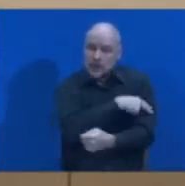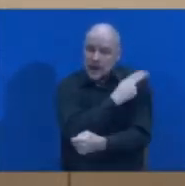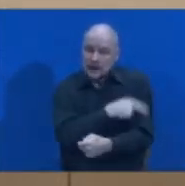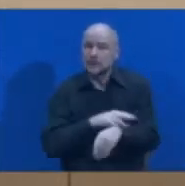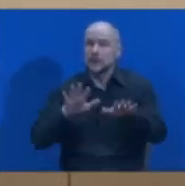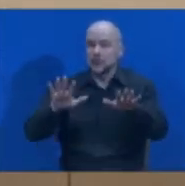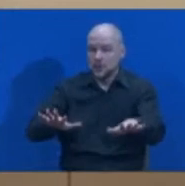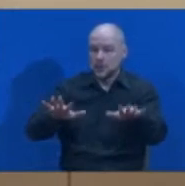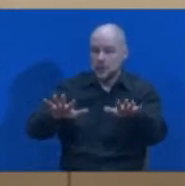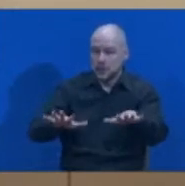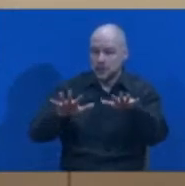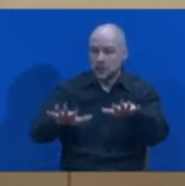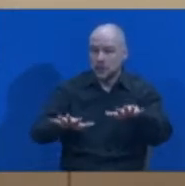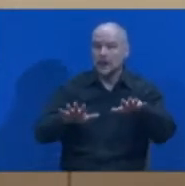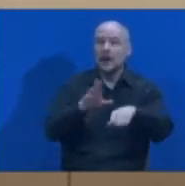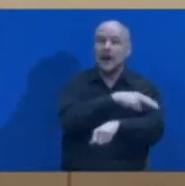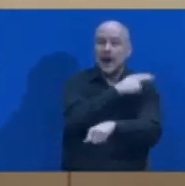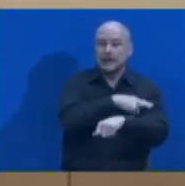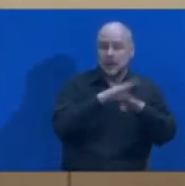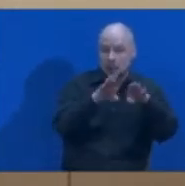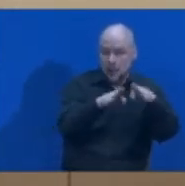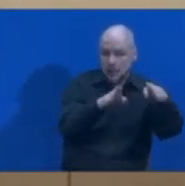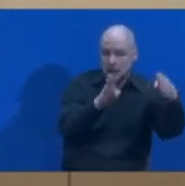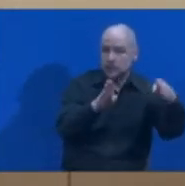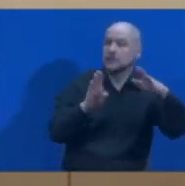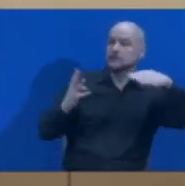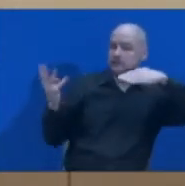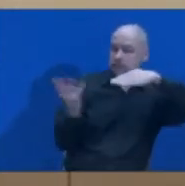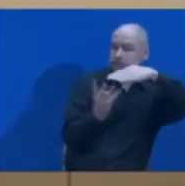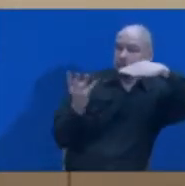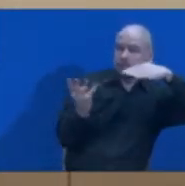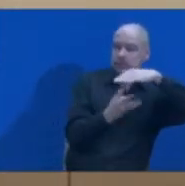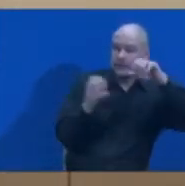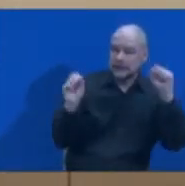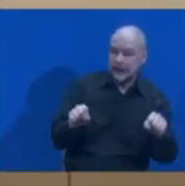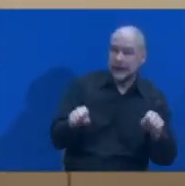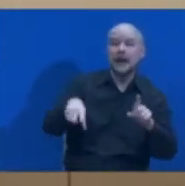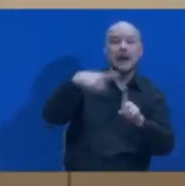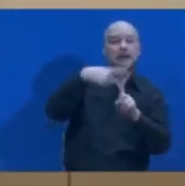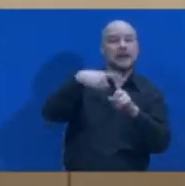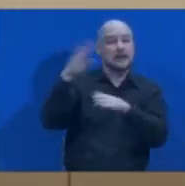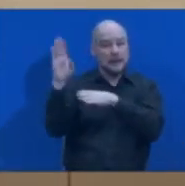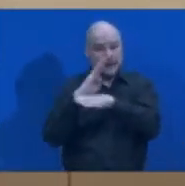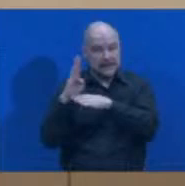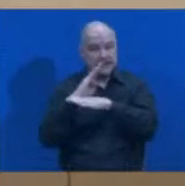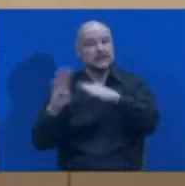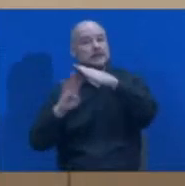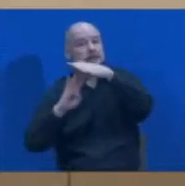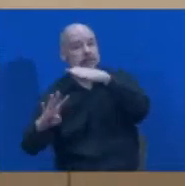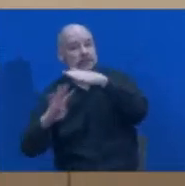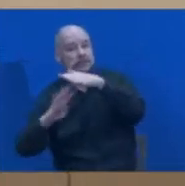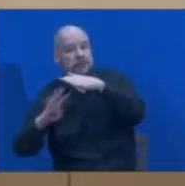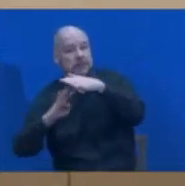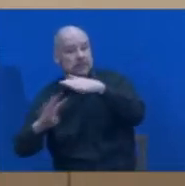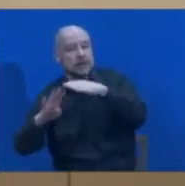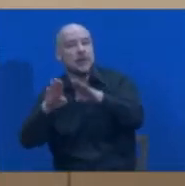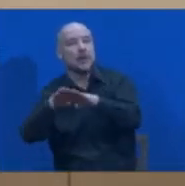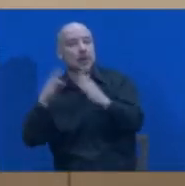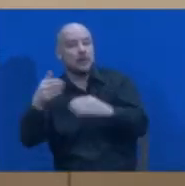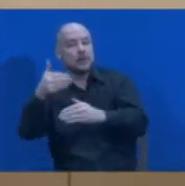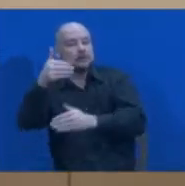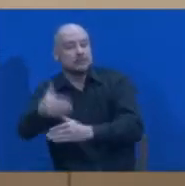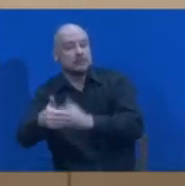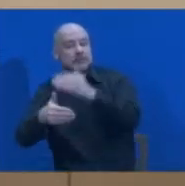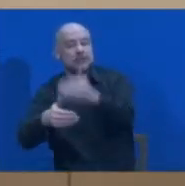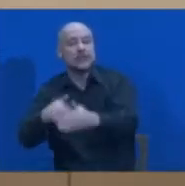community and an opening of our economy. But while we're doing that, we need to be watching our data and responding accordingly